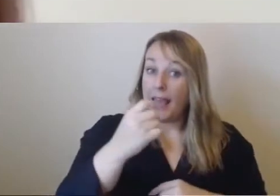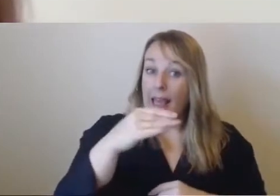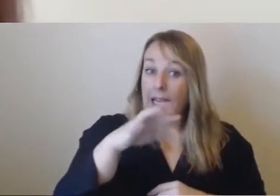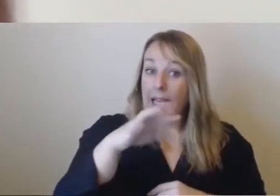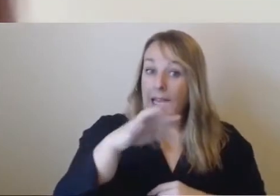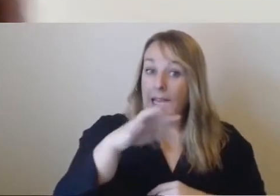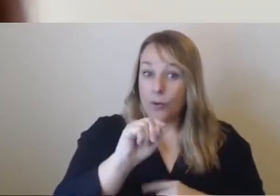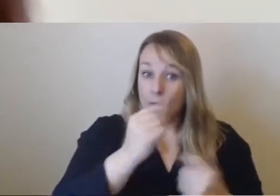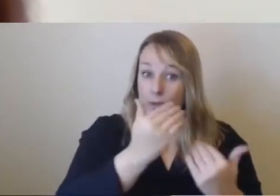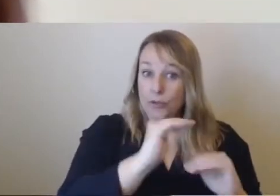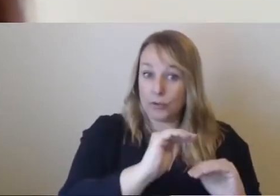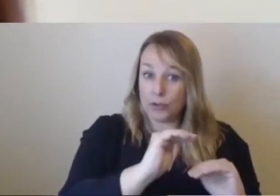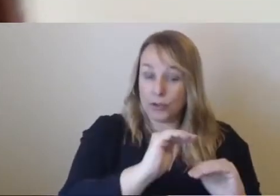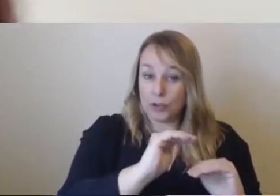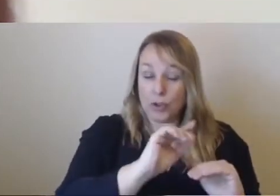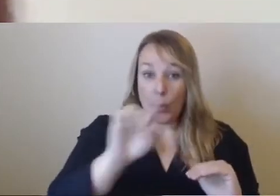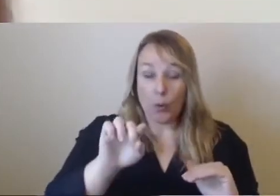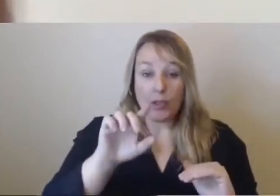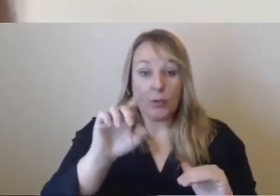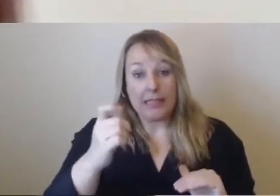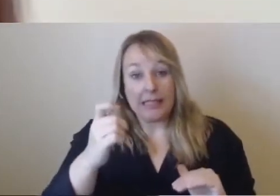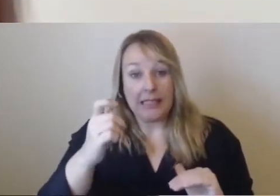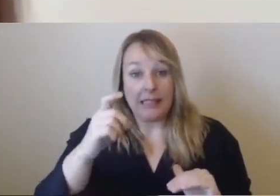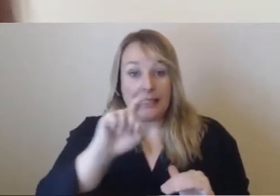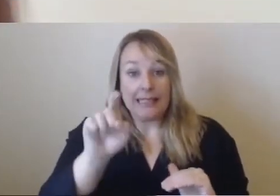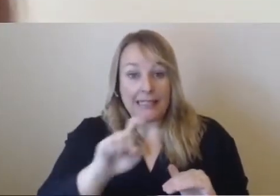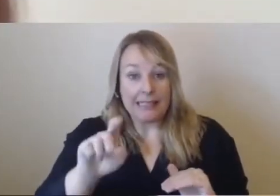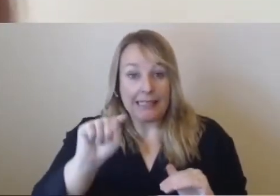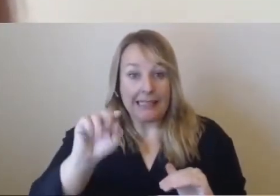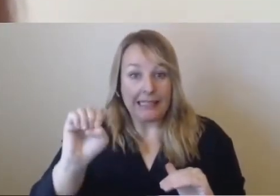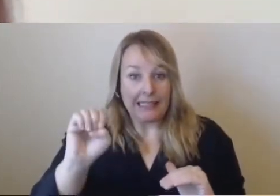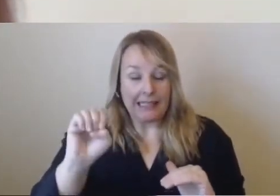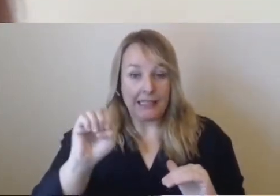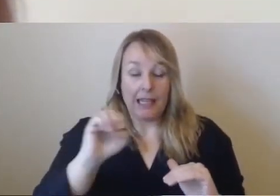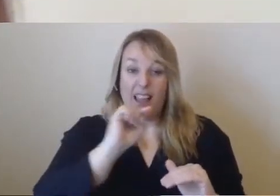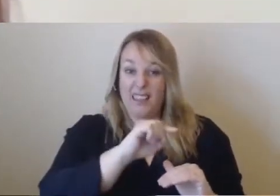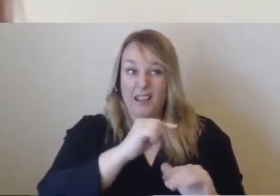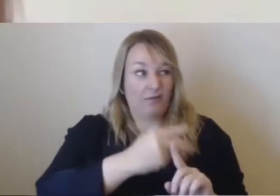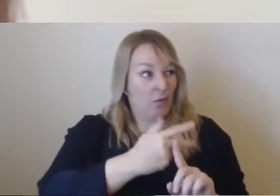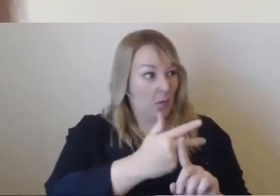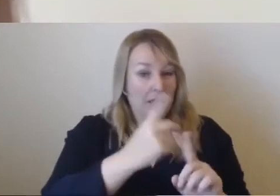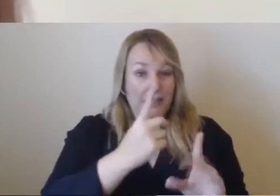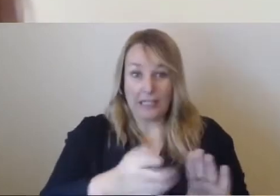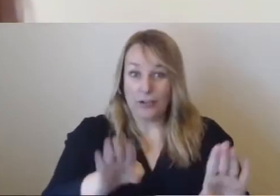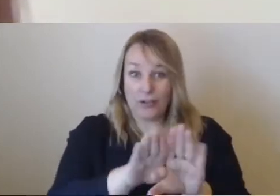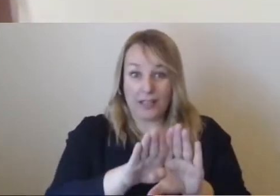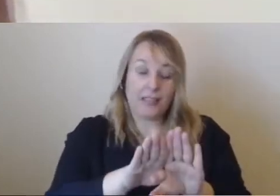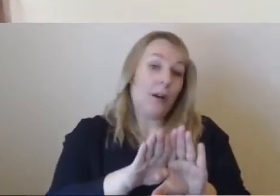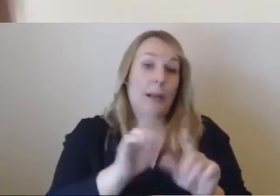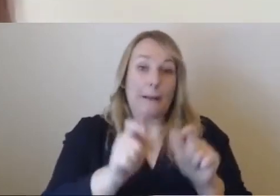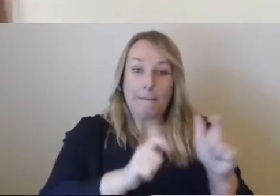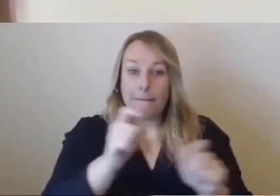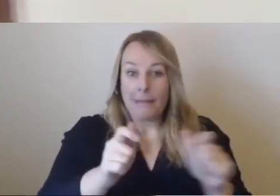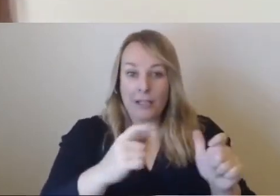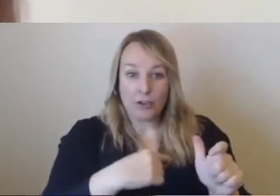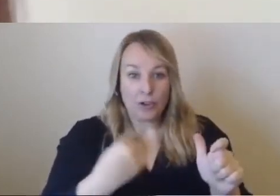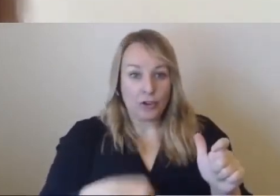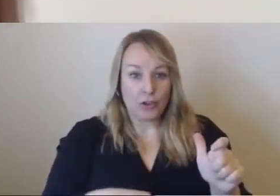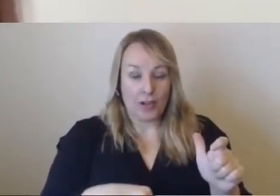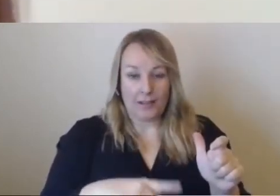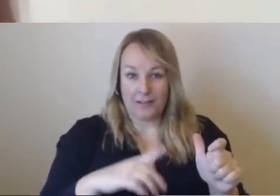ZTE, and quickly over the course of a month shut down a major Chinese telecommunications company that had